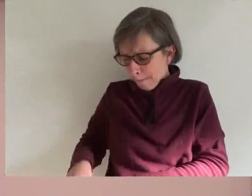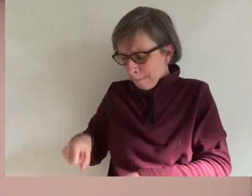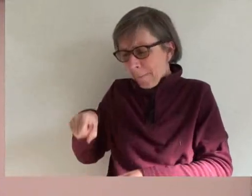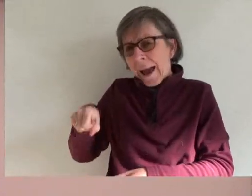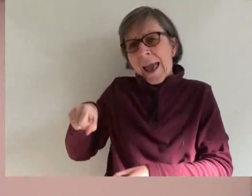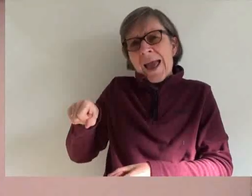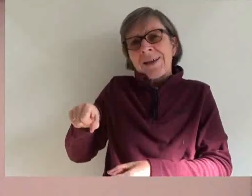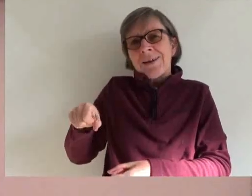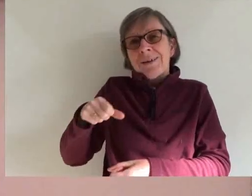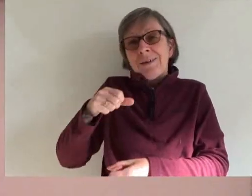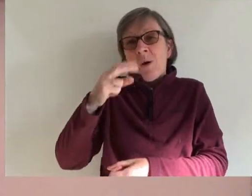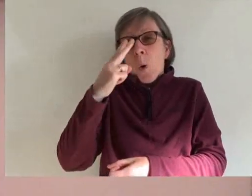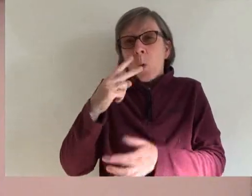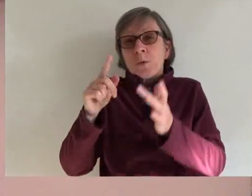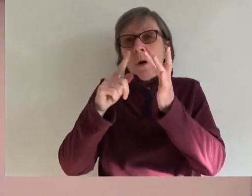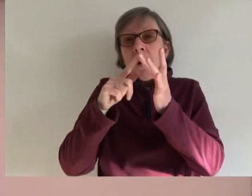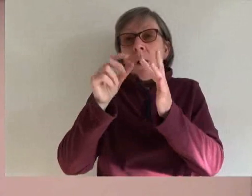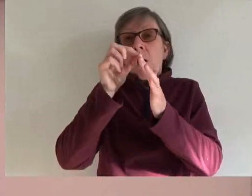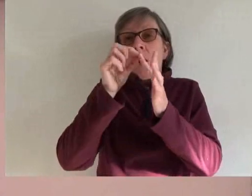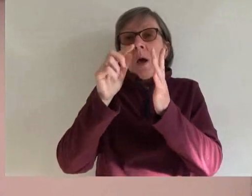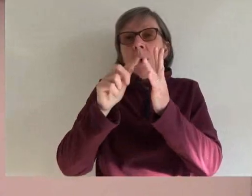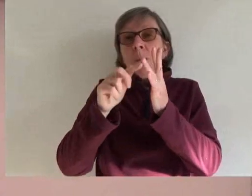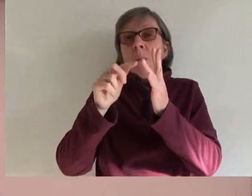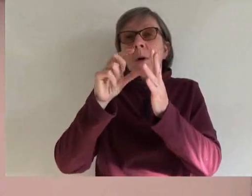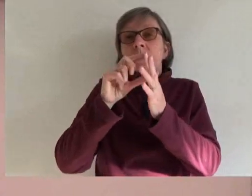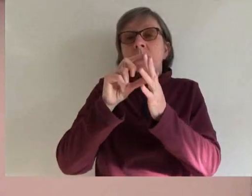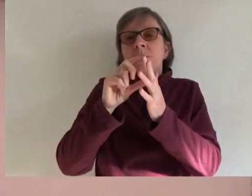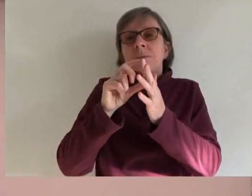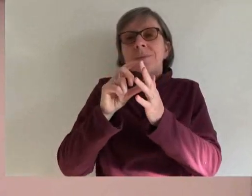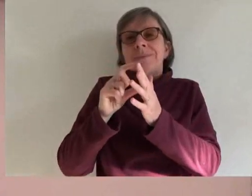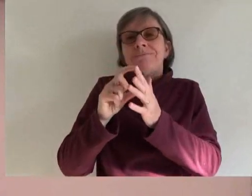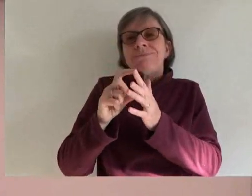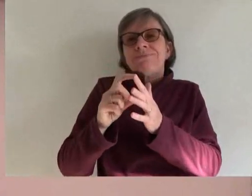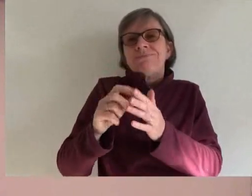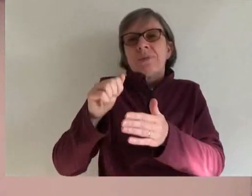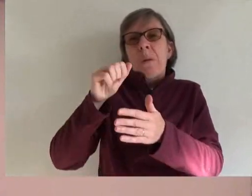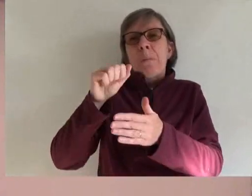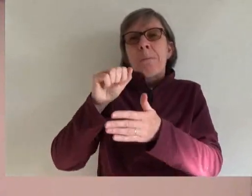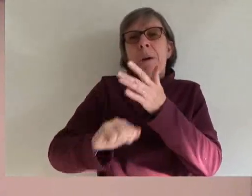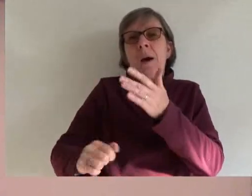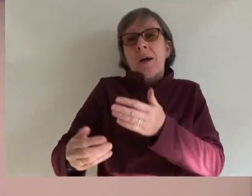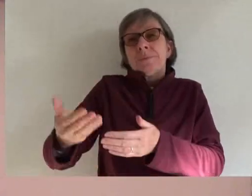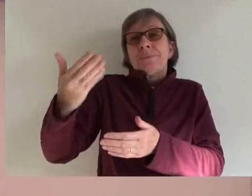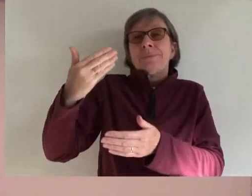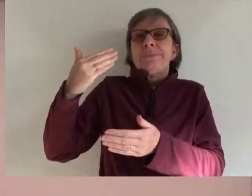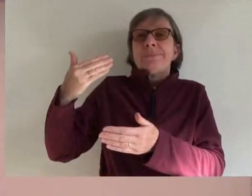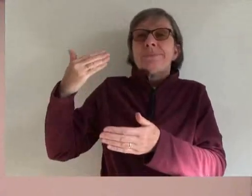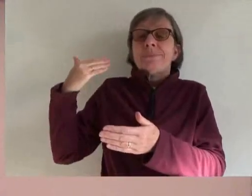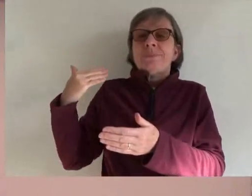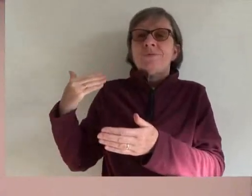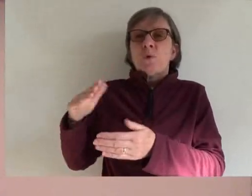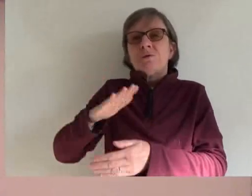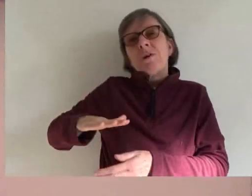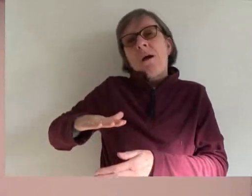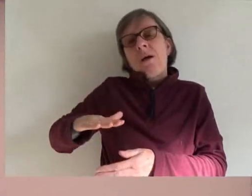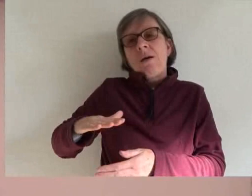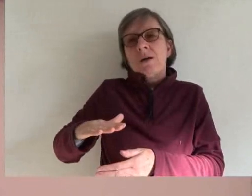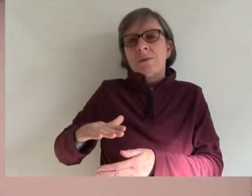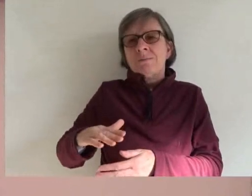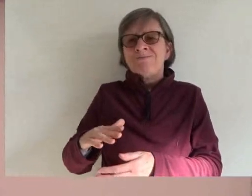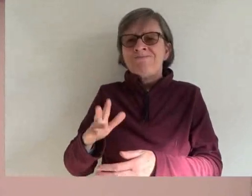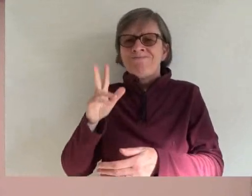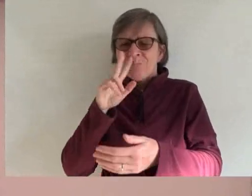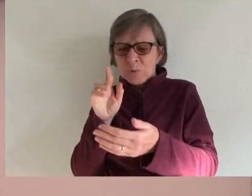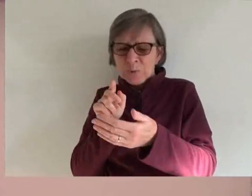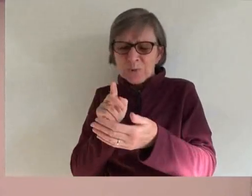other day and found one of the old iPods that we bought one of our children for Christmas. And I was